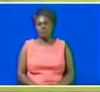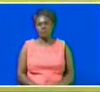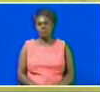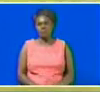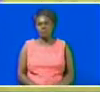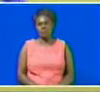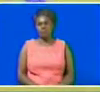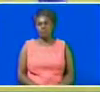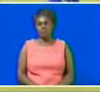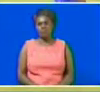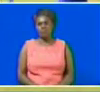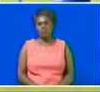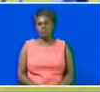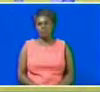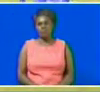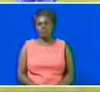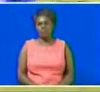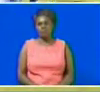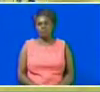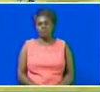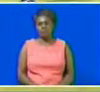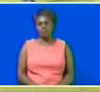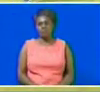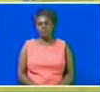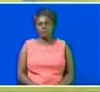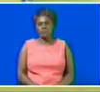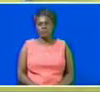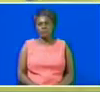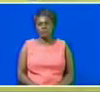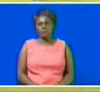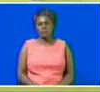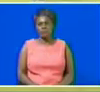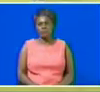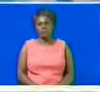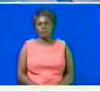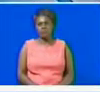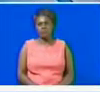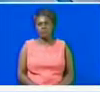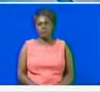Offside, offside. Amejengwa kuna katika ardhi ya Posta Rangers.